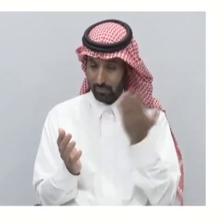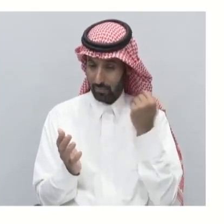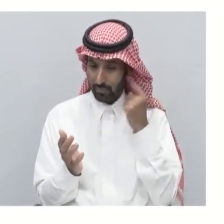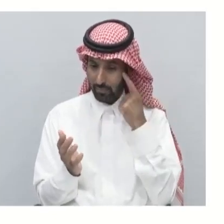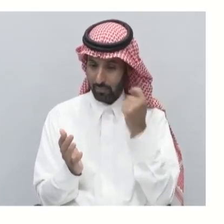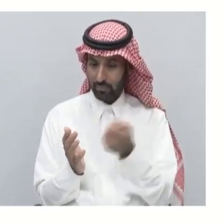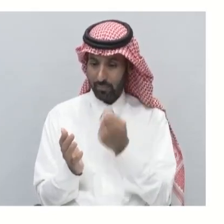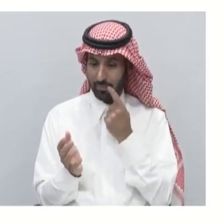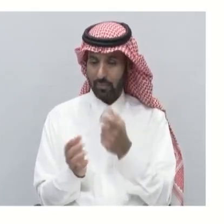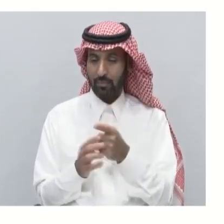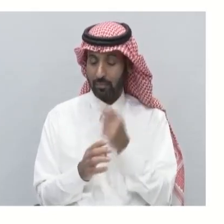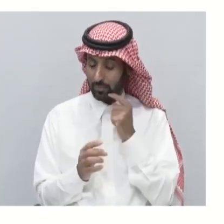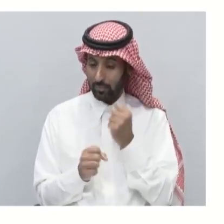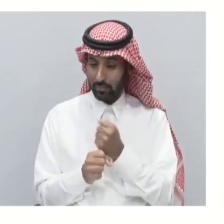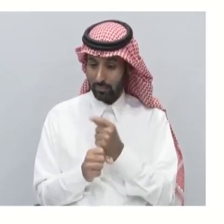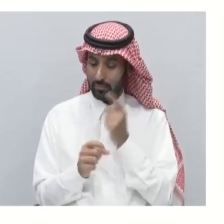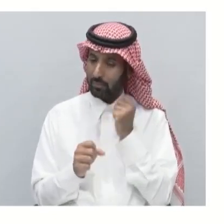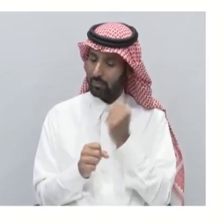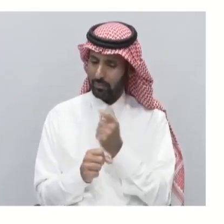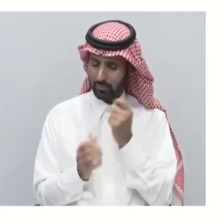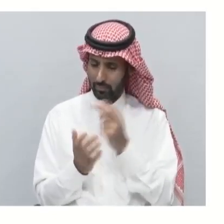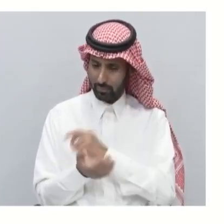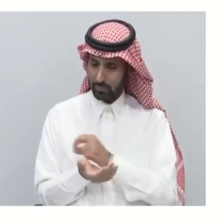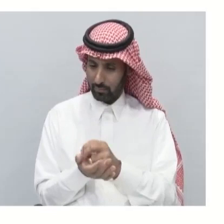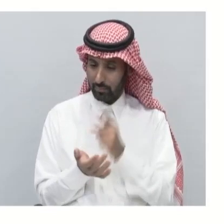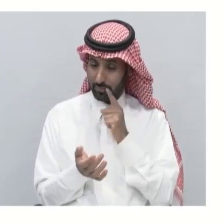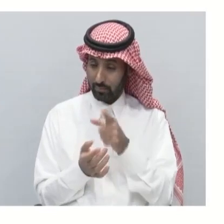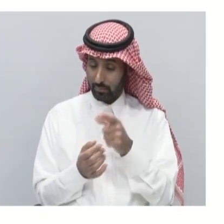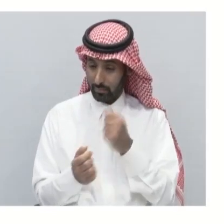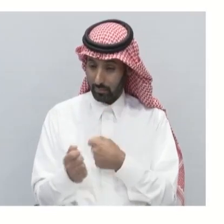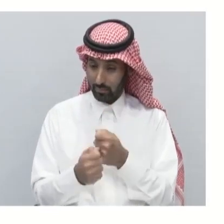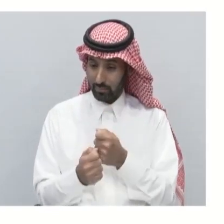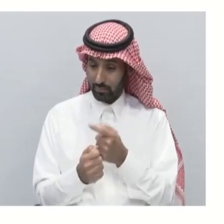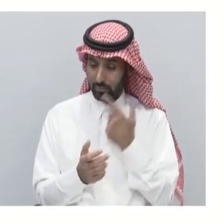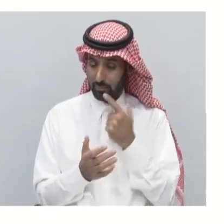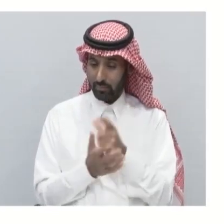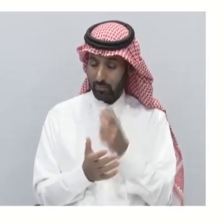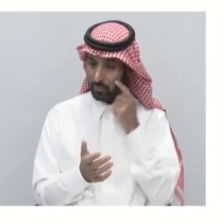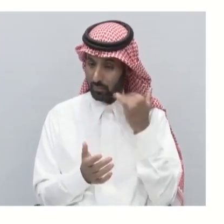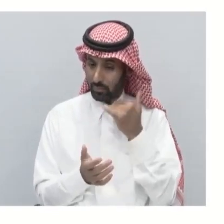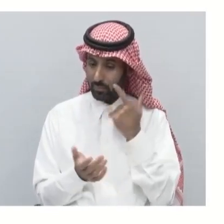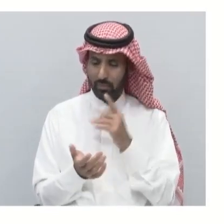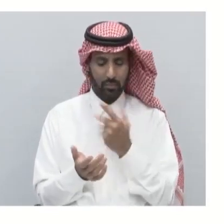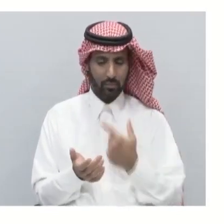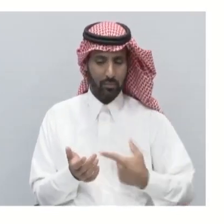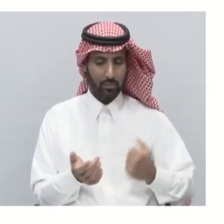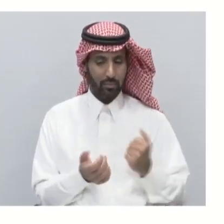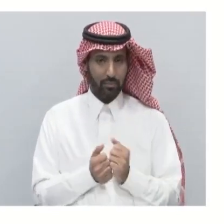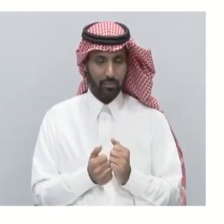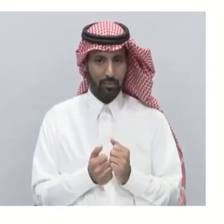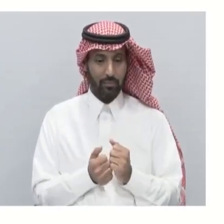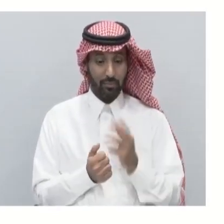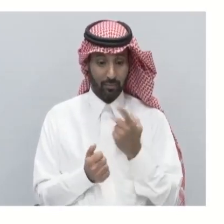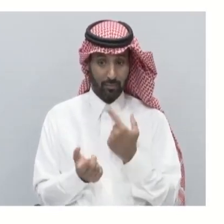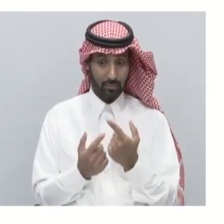of writing a formal email. If you are writing to a business or a professional contact, let's try to name some of them.